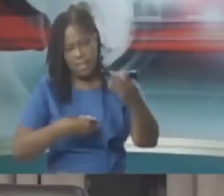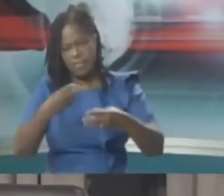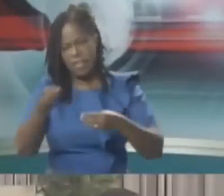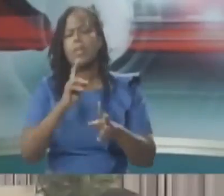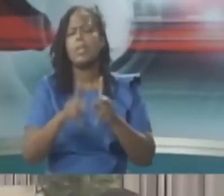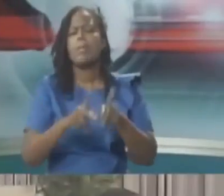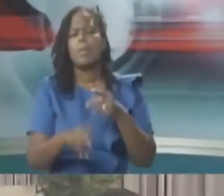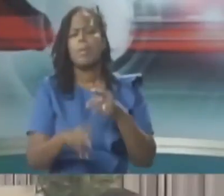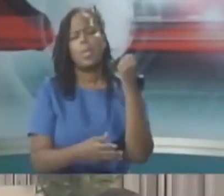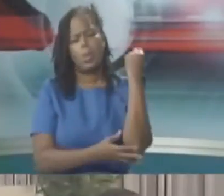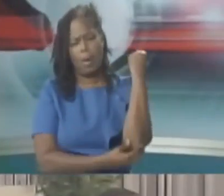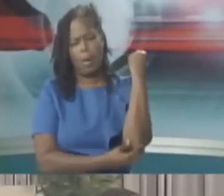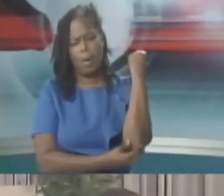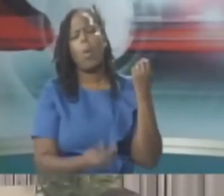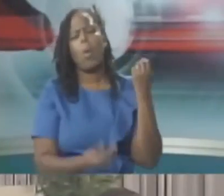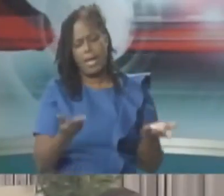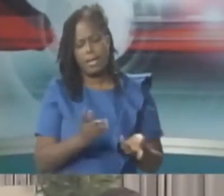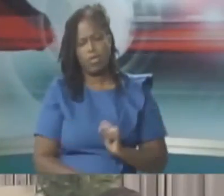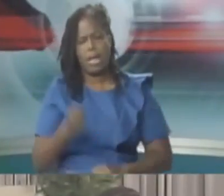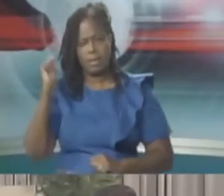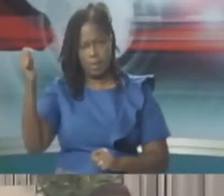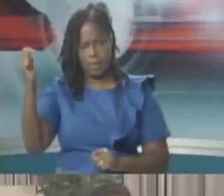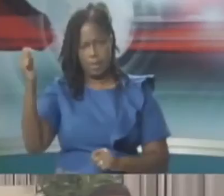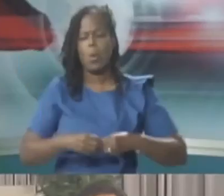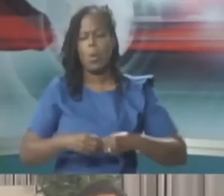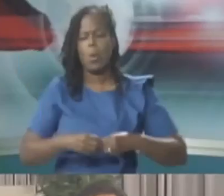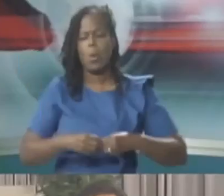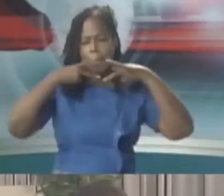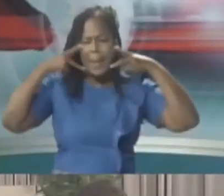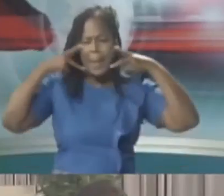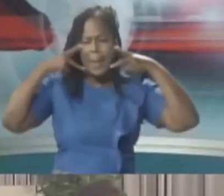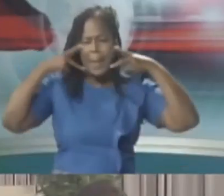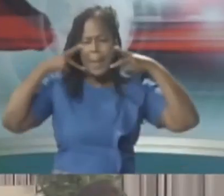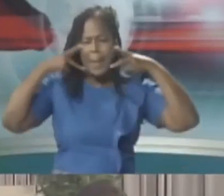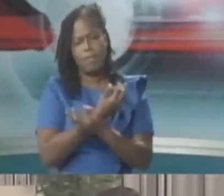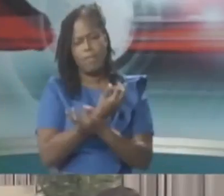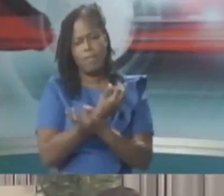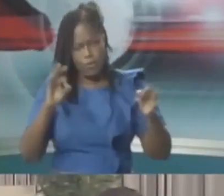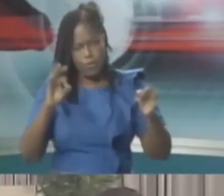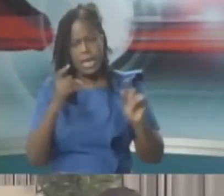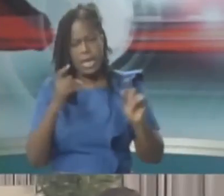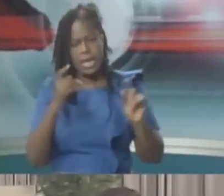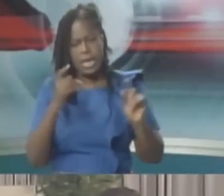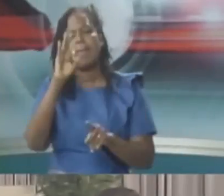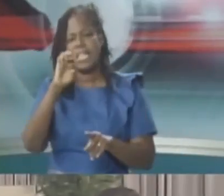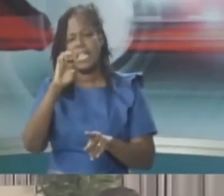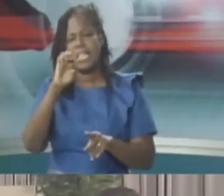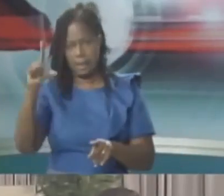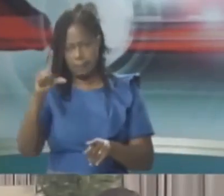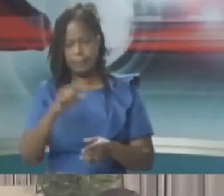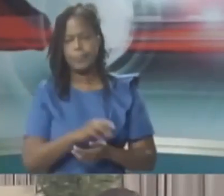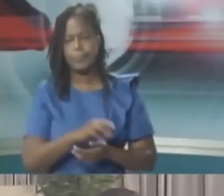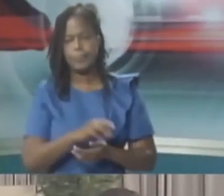Tobago. Thank you very much. We go to Guardian Media Limited.